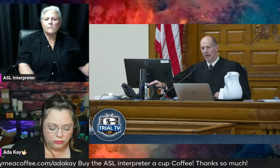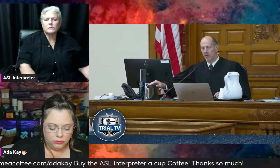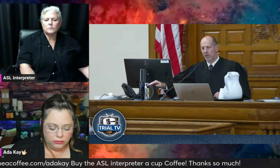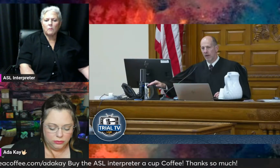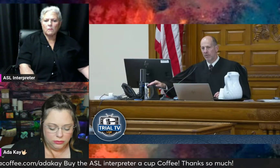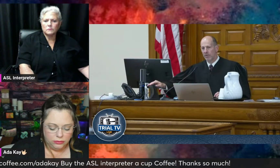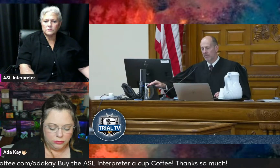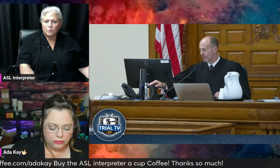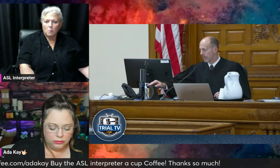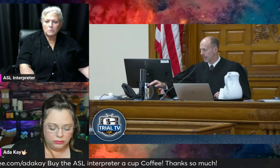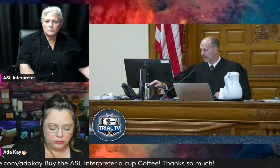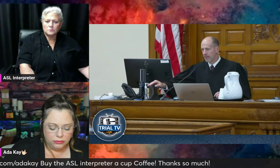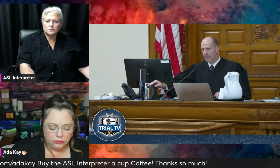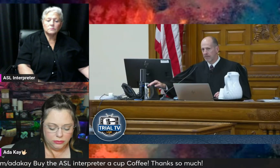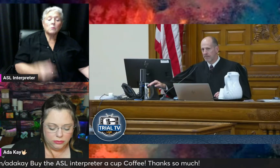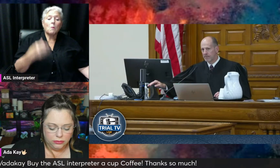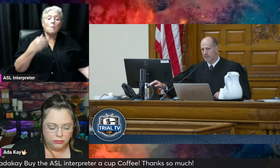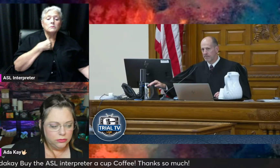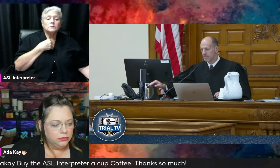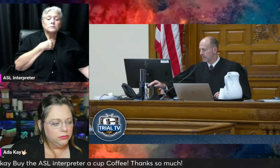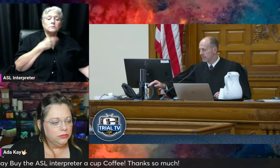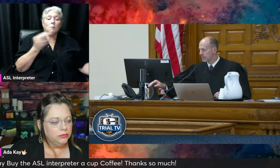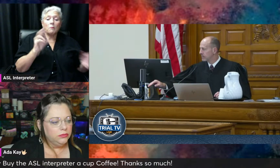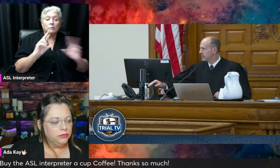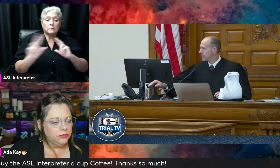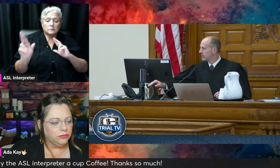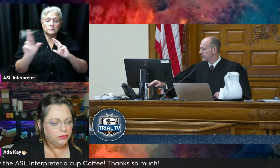Do you have that queued up? I have it ready to go.